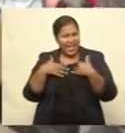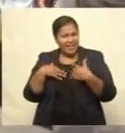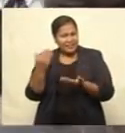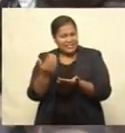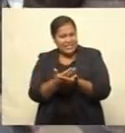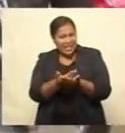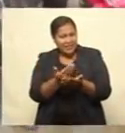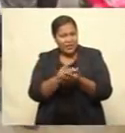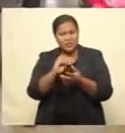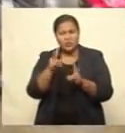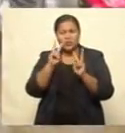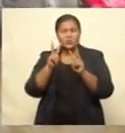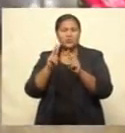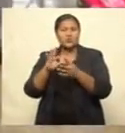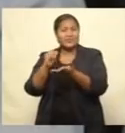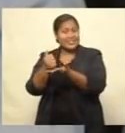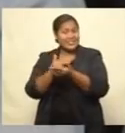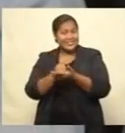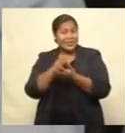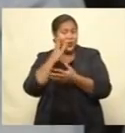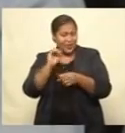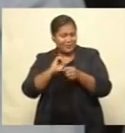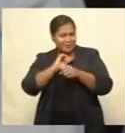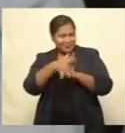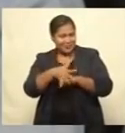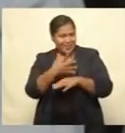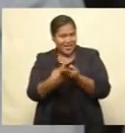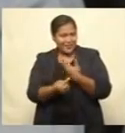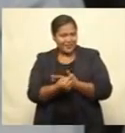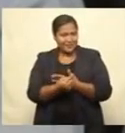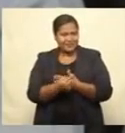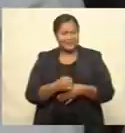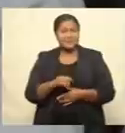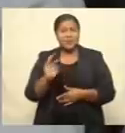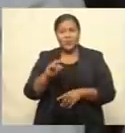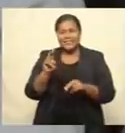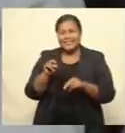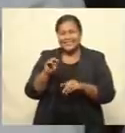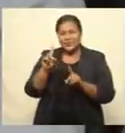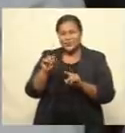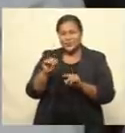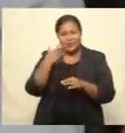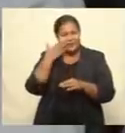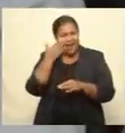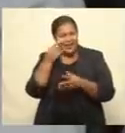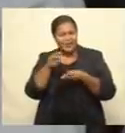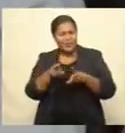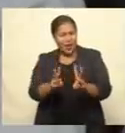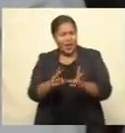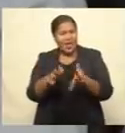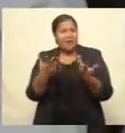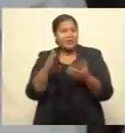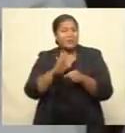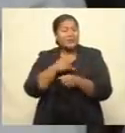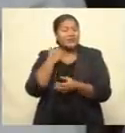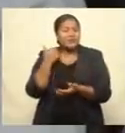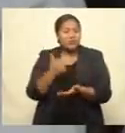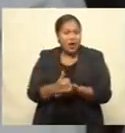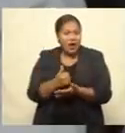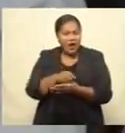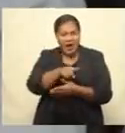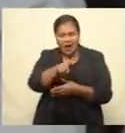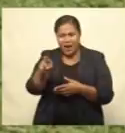to seek relief during this pandemic. What we need to do is to find a way to make sure that those who